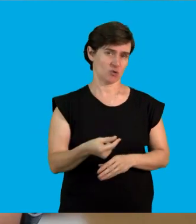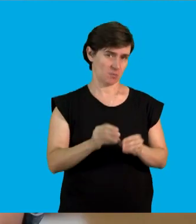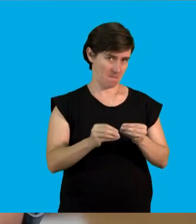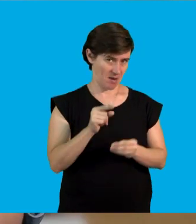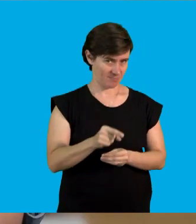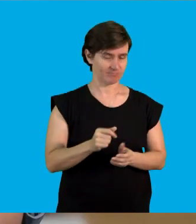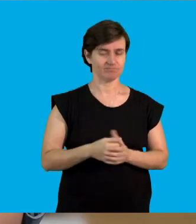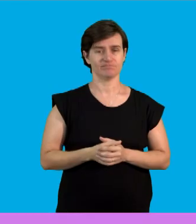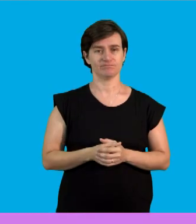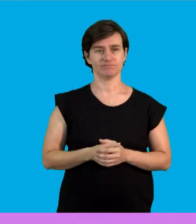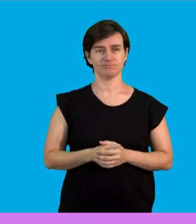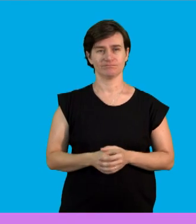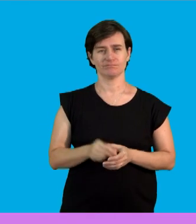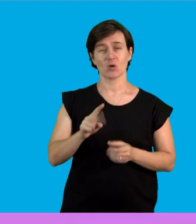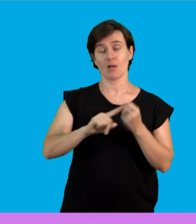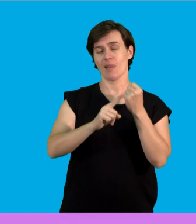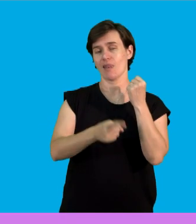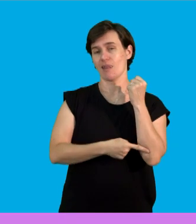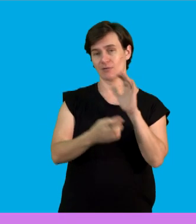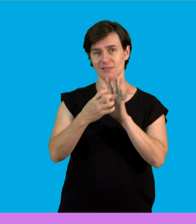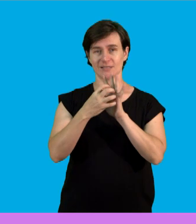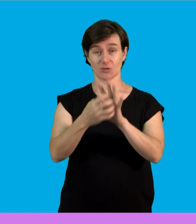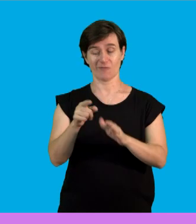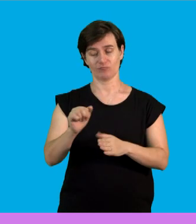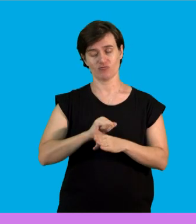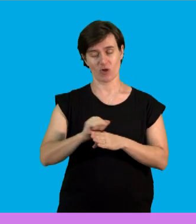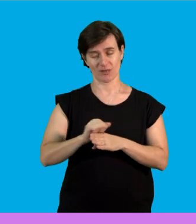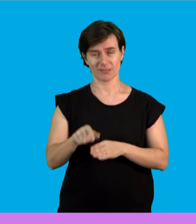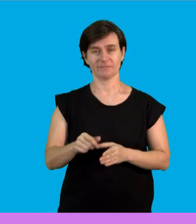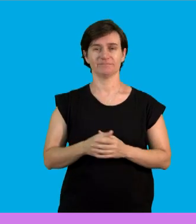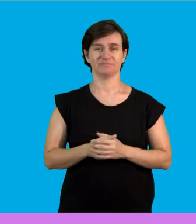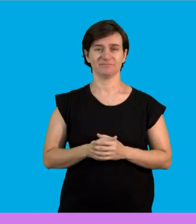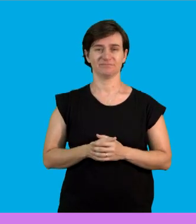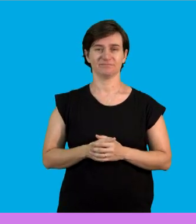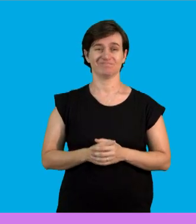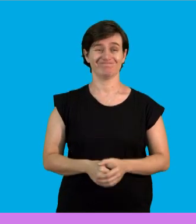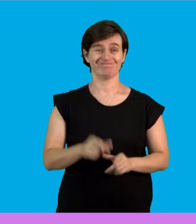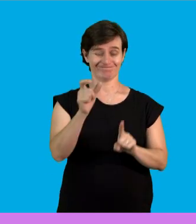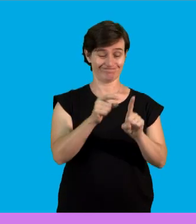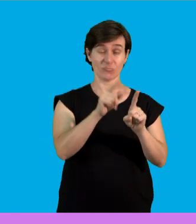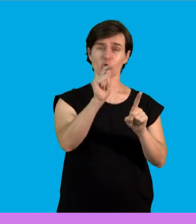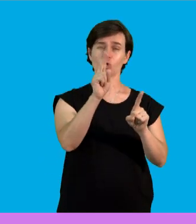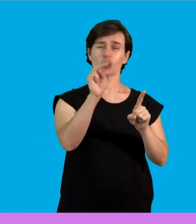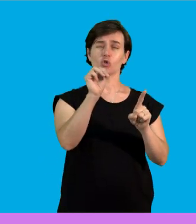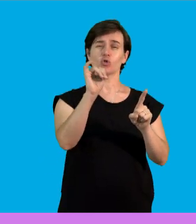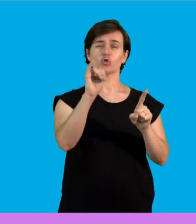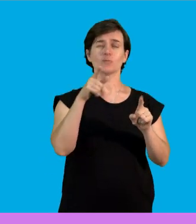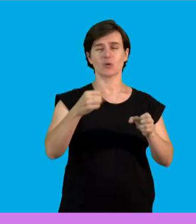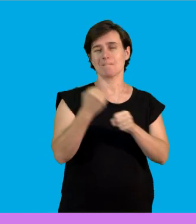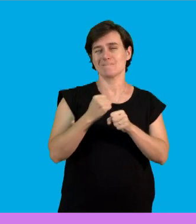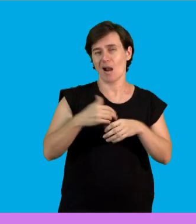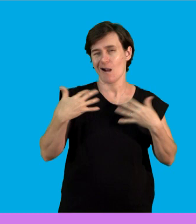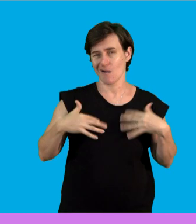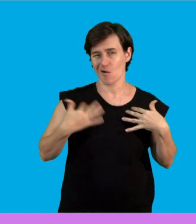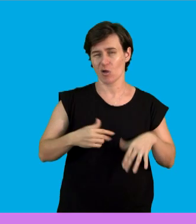make. Let's look at the last example of the practice round. Now, Tumi is a tailor and